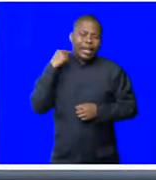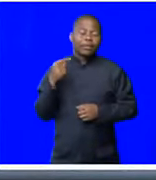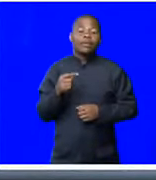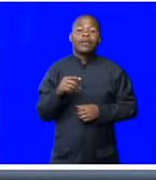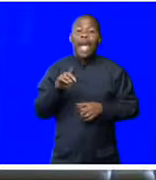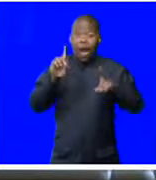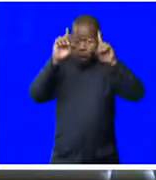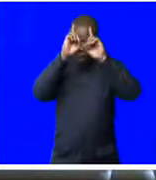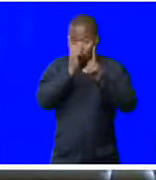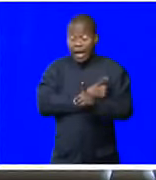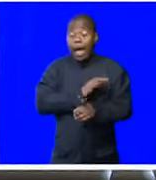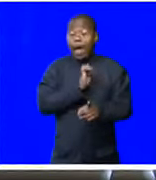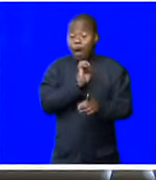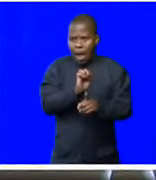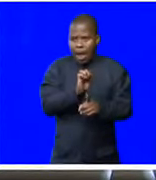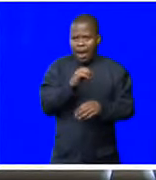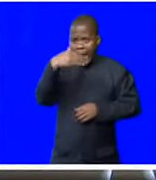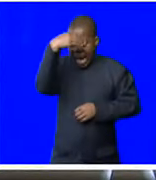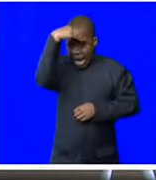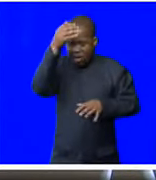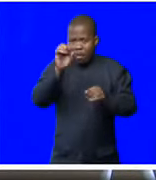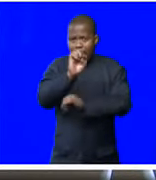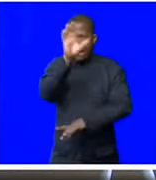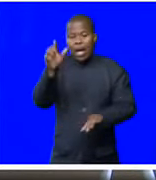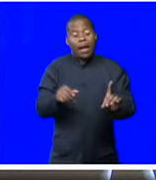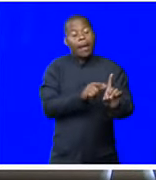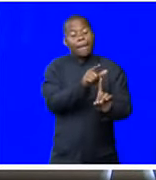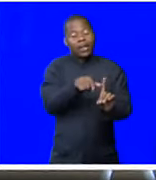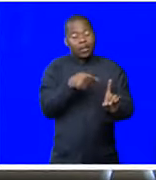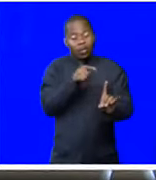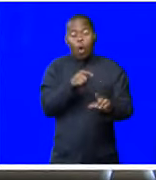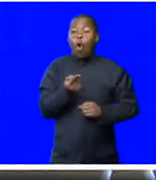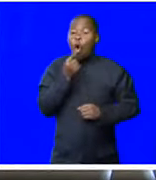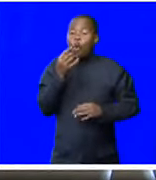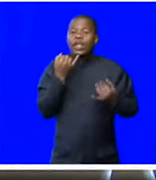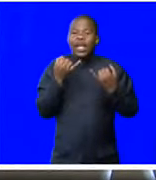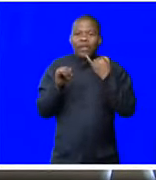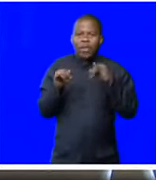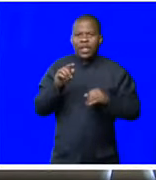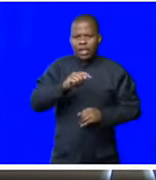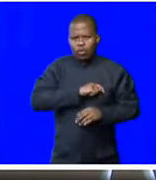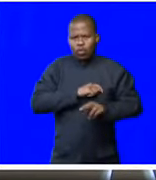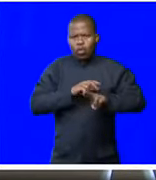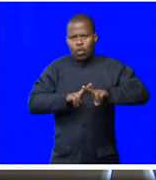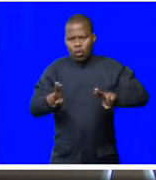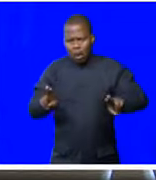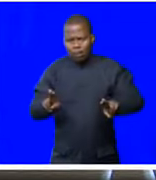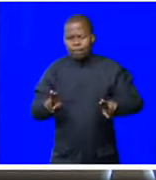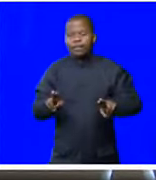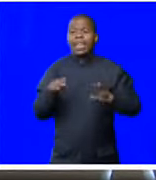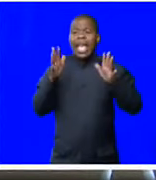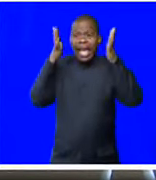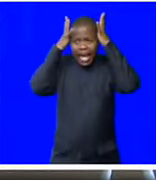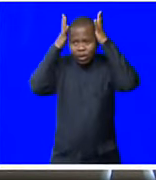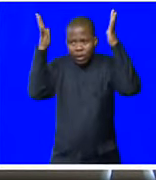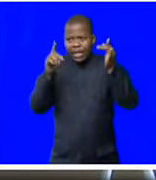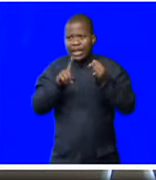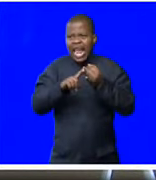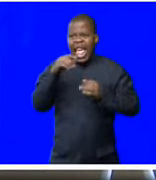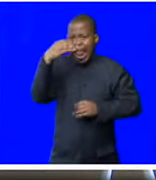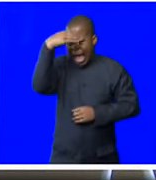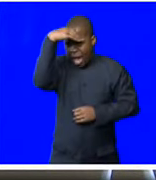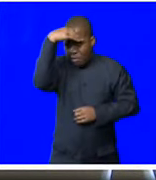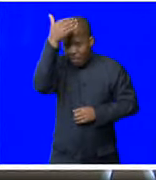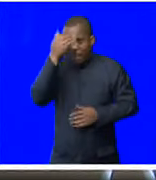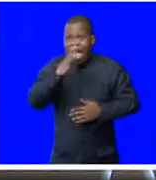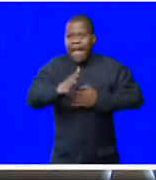the claims. The Kingdom of Eswatini and our government has never been associated in the past, present, and